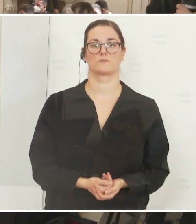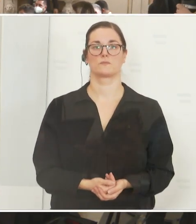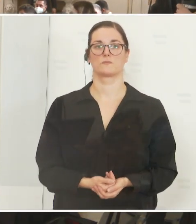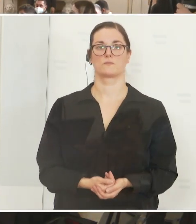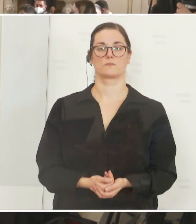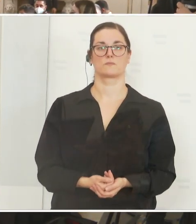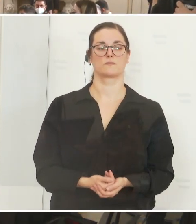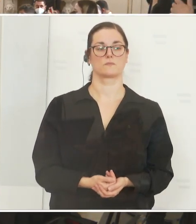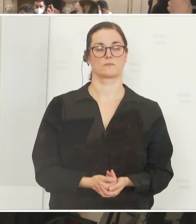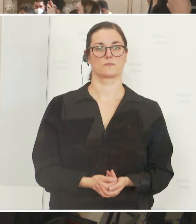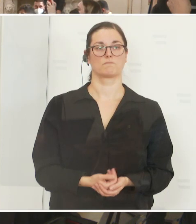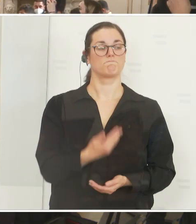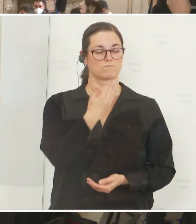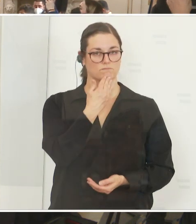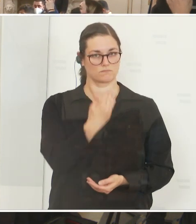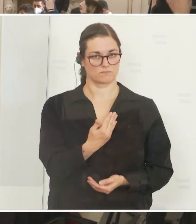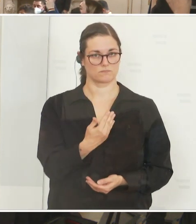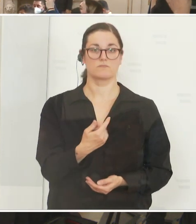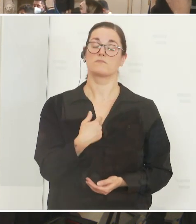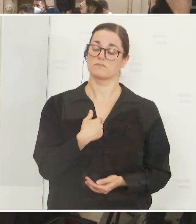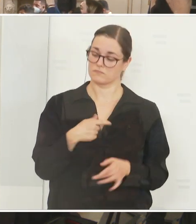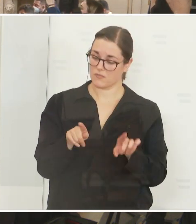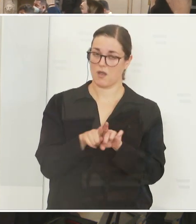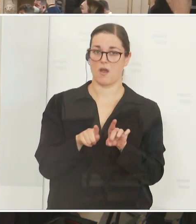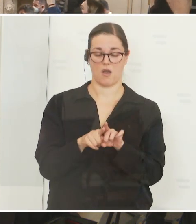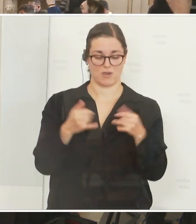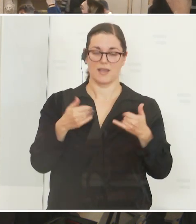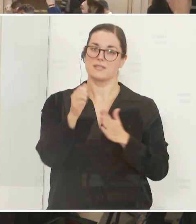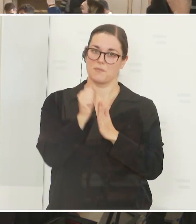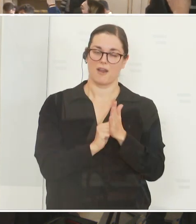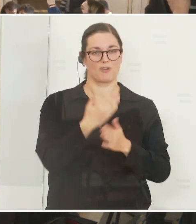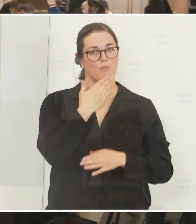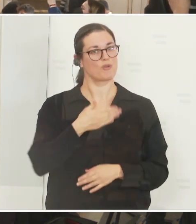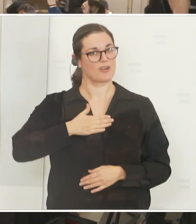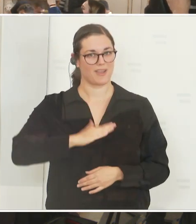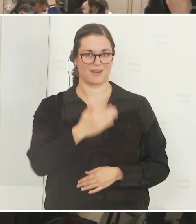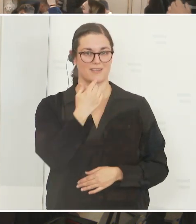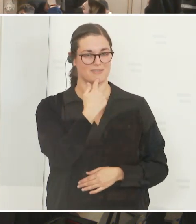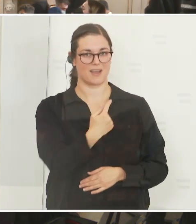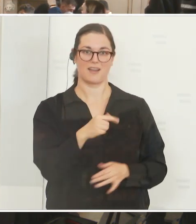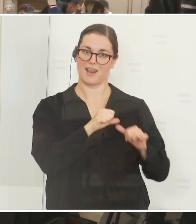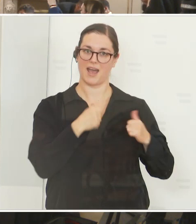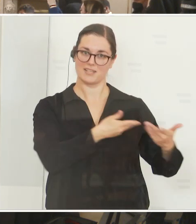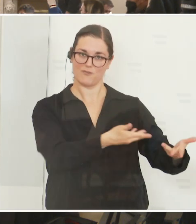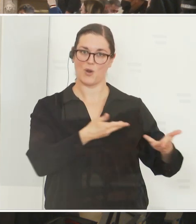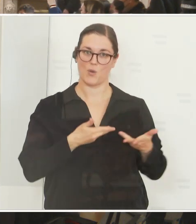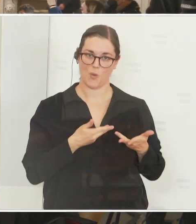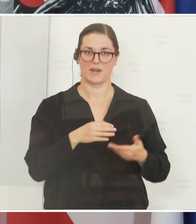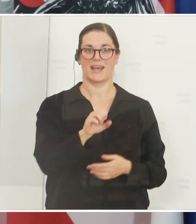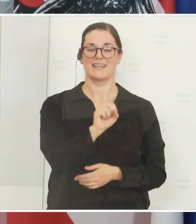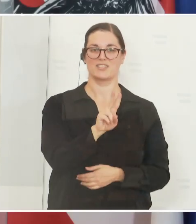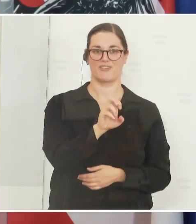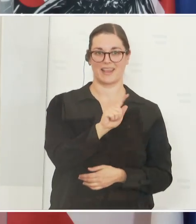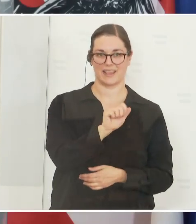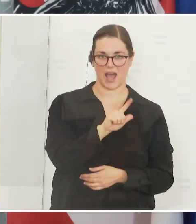Thank you. I also want, at the beginning, welcome you, Svetlana, and you, Oliver, very much to